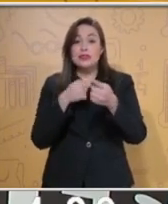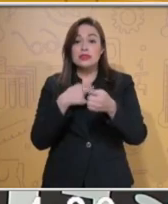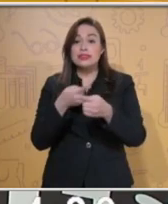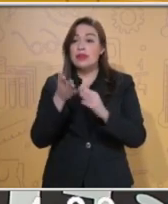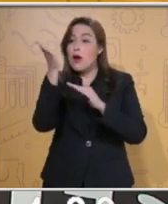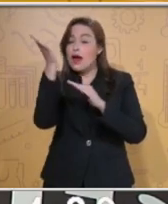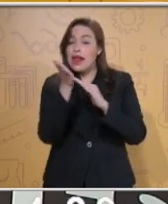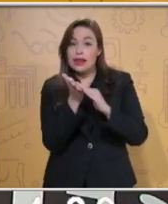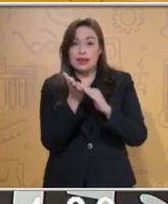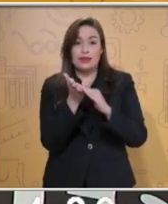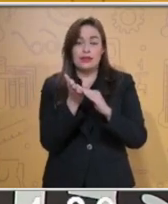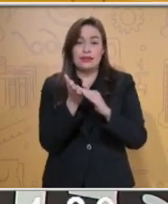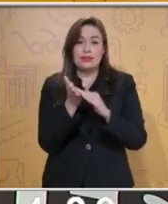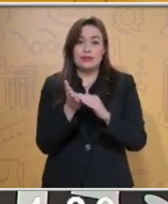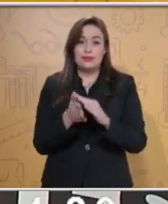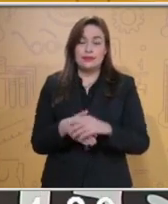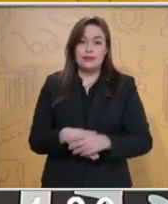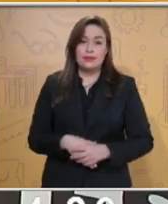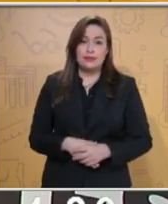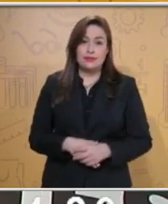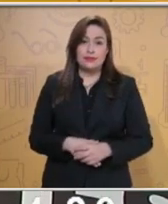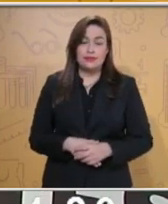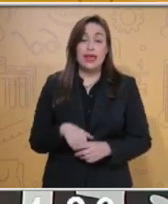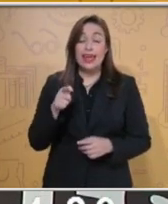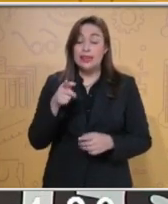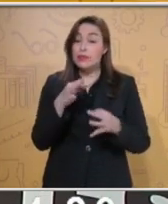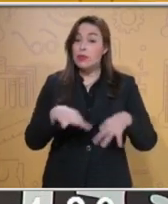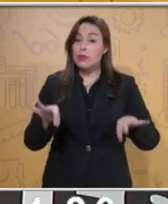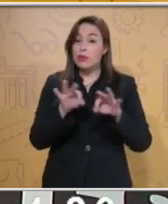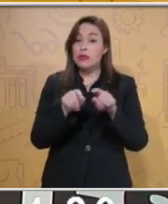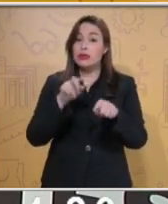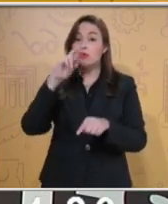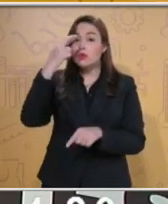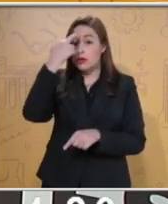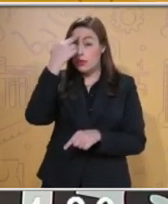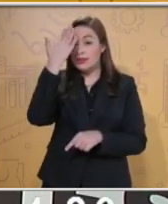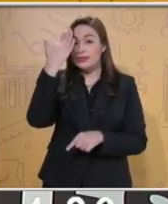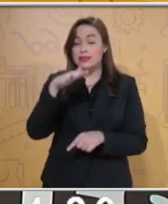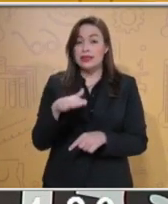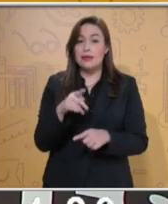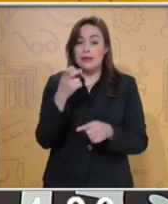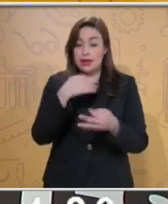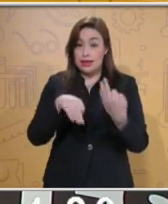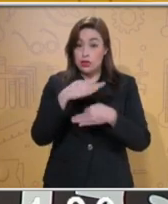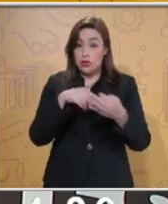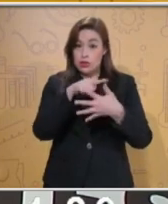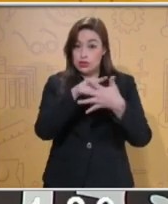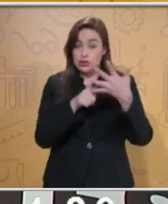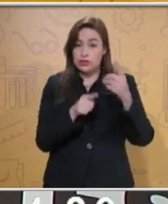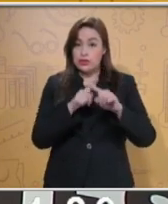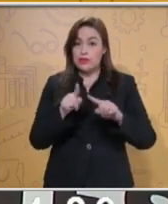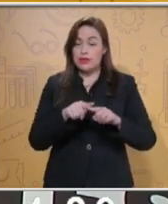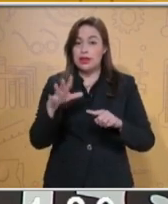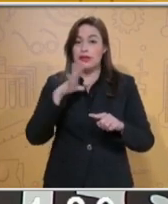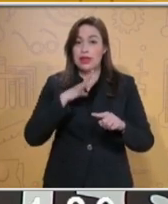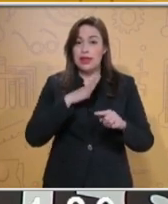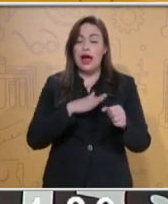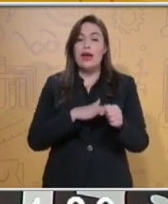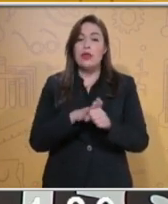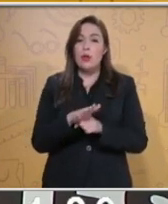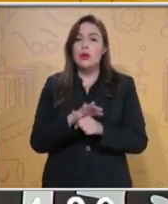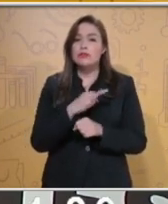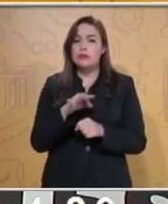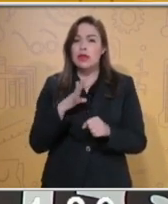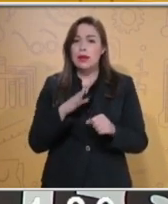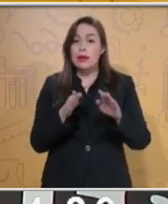to the designer, okay? But it is important to remember this element, the gutters, okay? Gutters are,